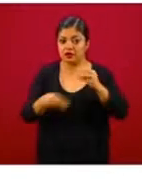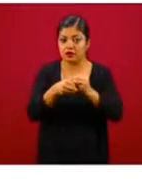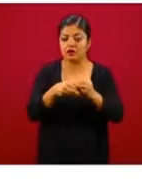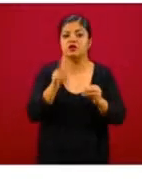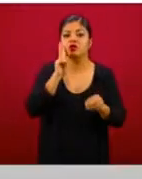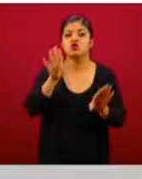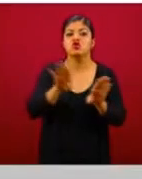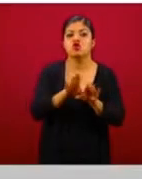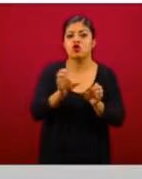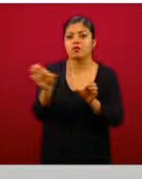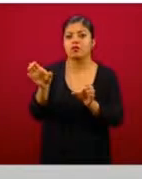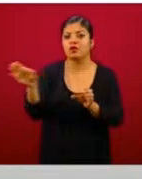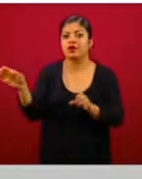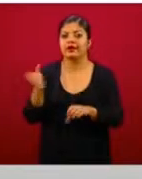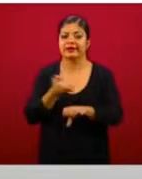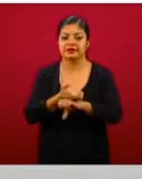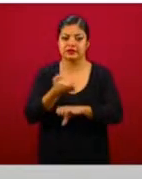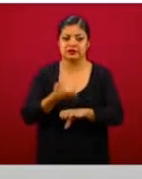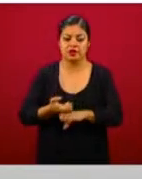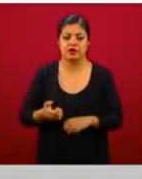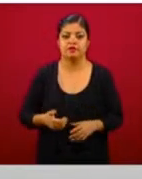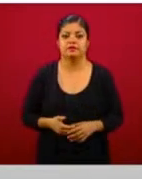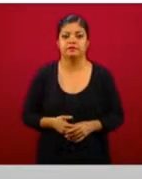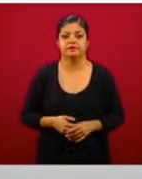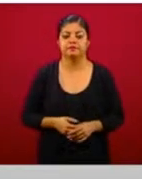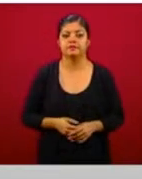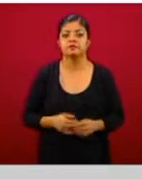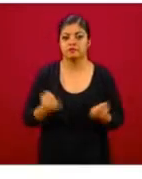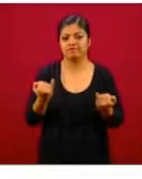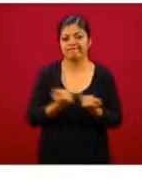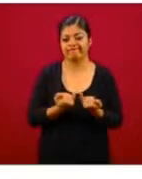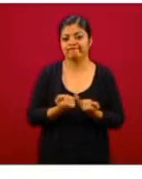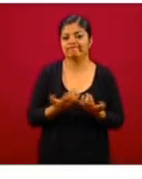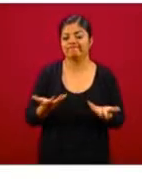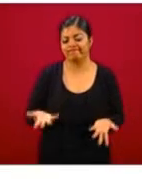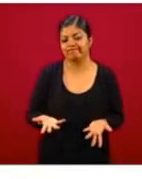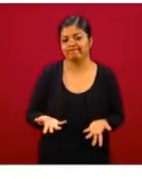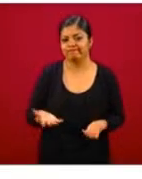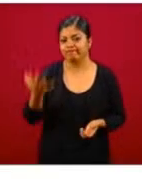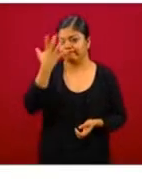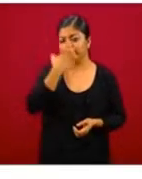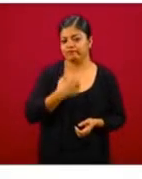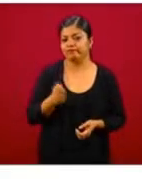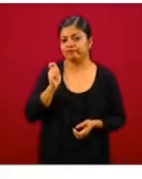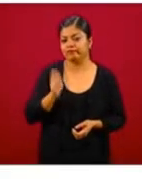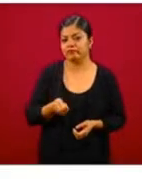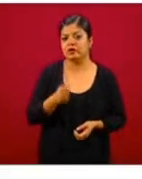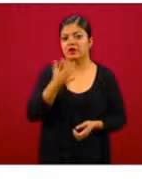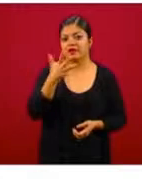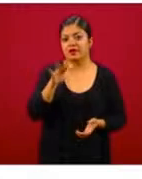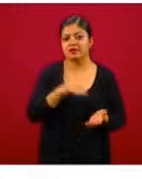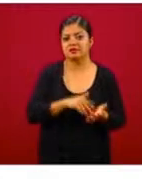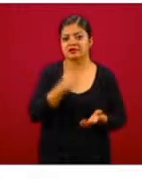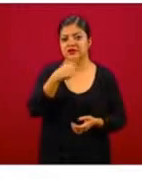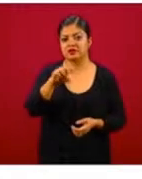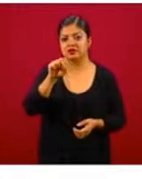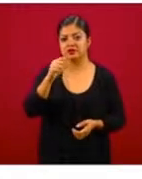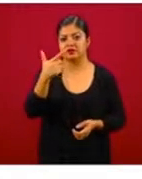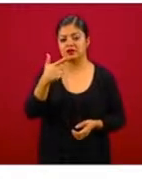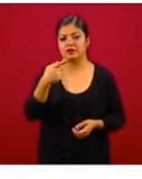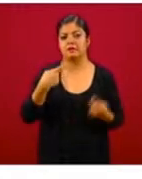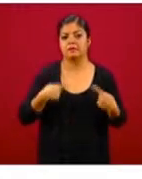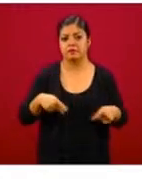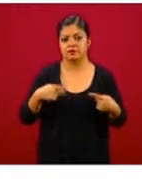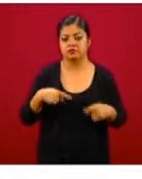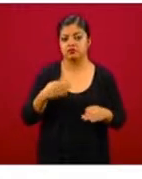active epidemic in Mexico. And we'll see the distribution of these cases by state here shortly. And so unfortunately,